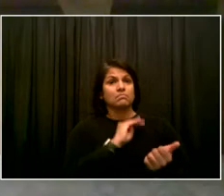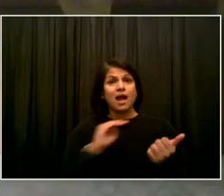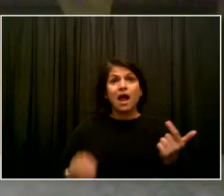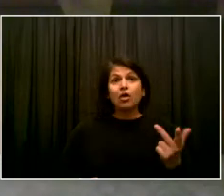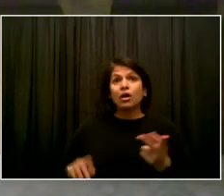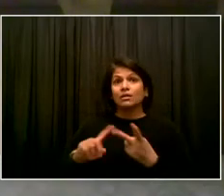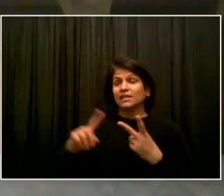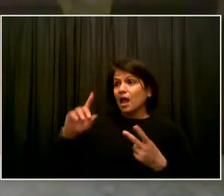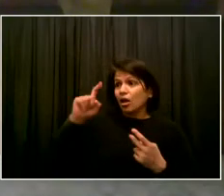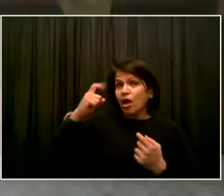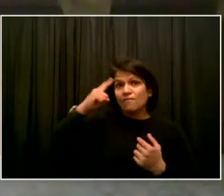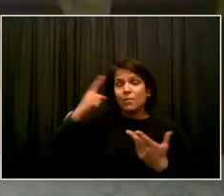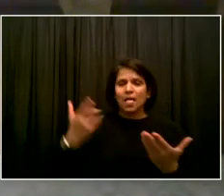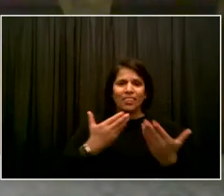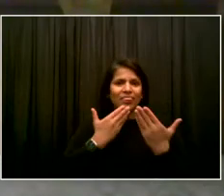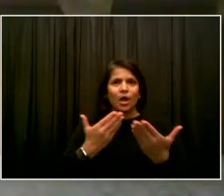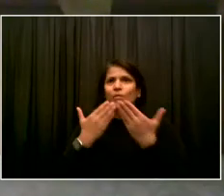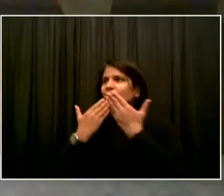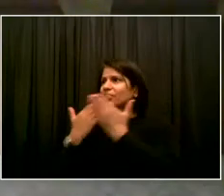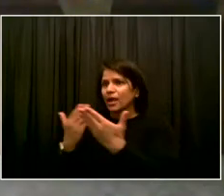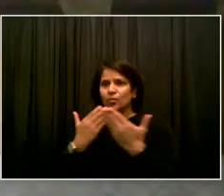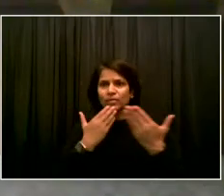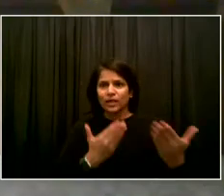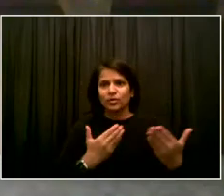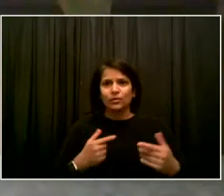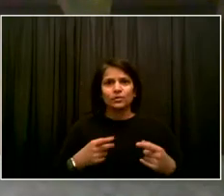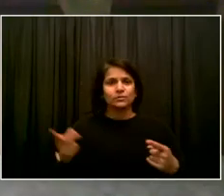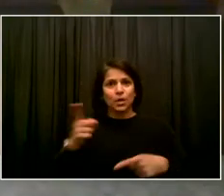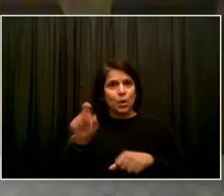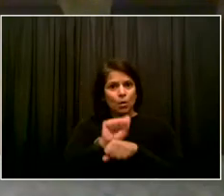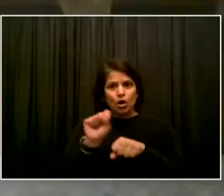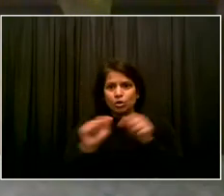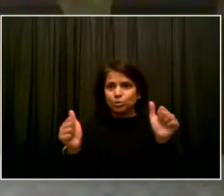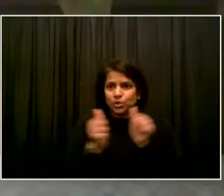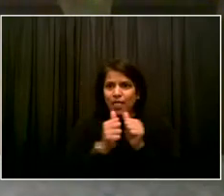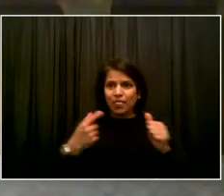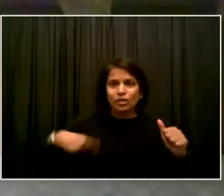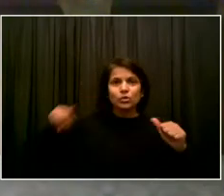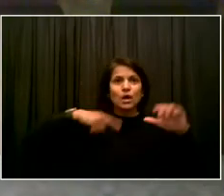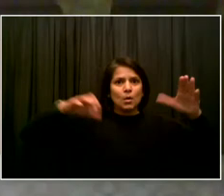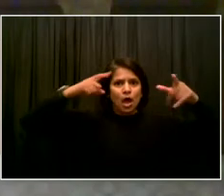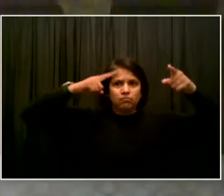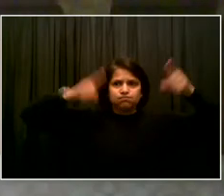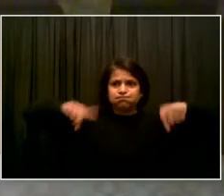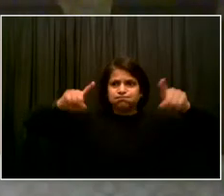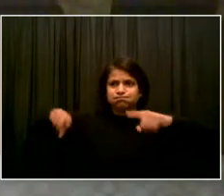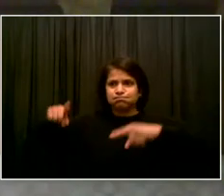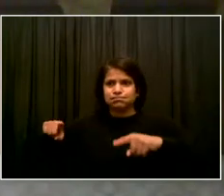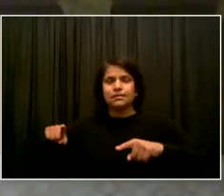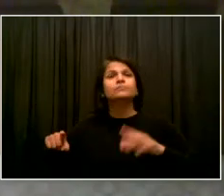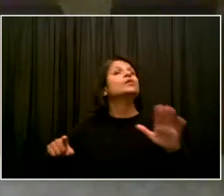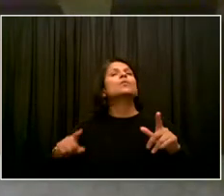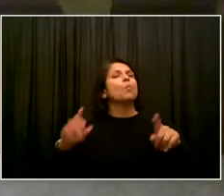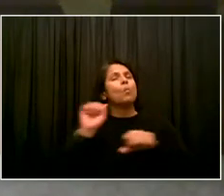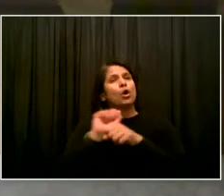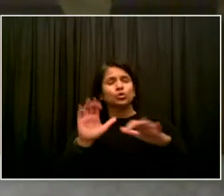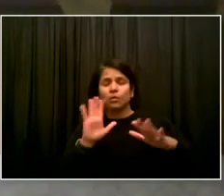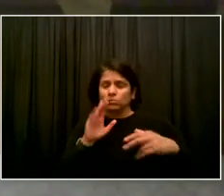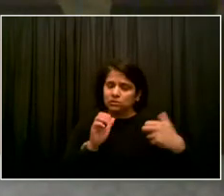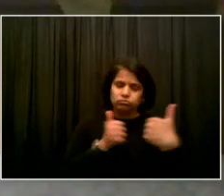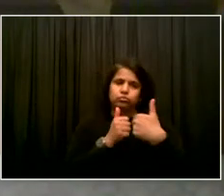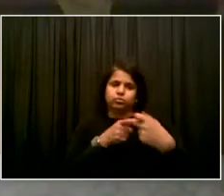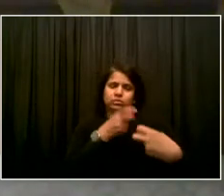the collaboration that we have shown during these difficult times. This is what makes us great as a city. We witnessed this during